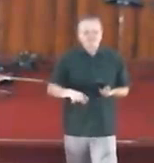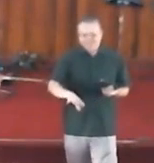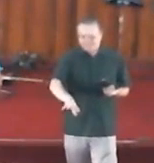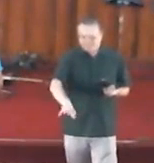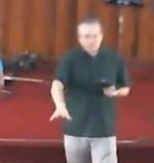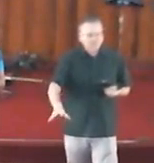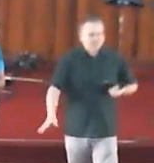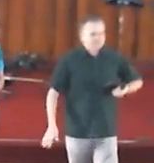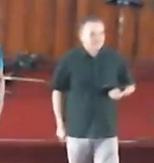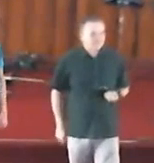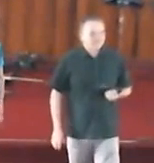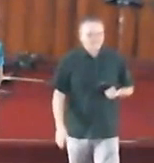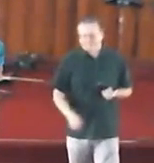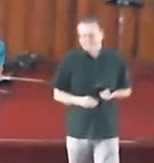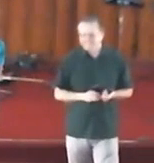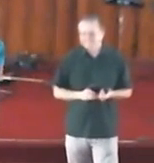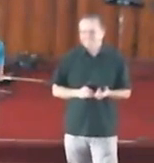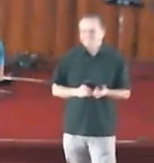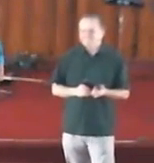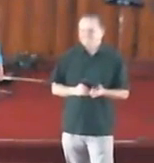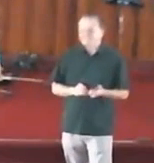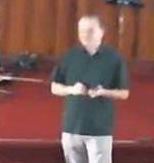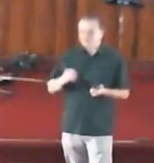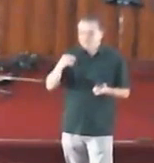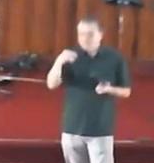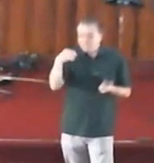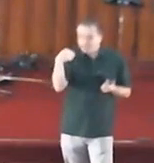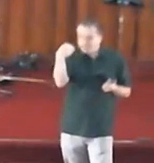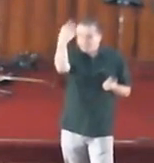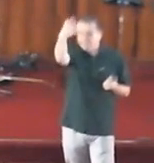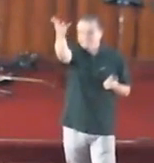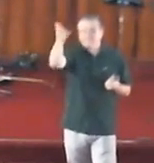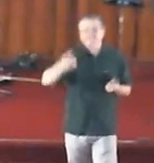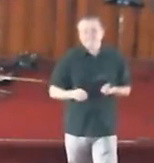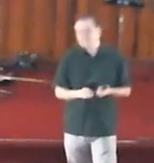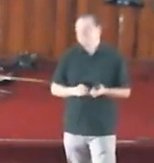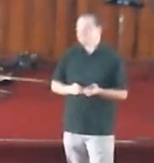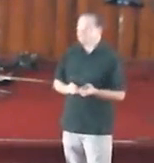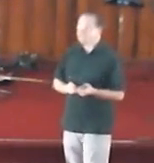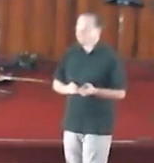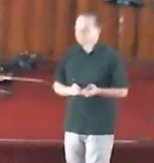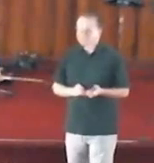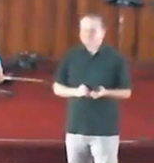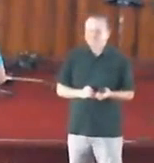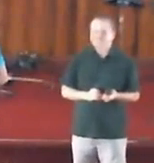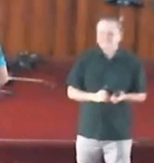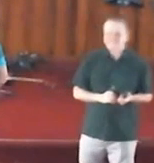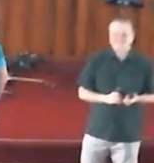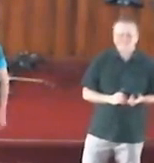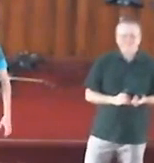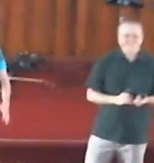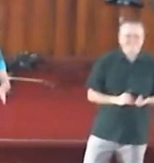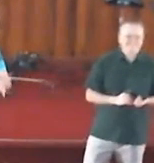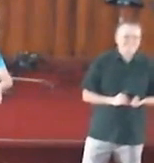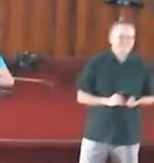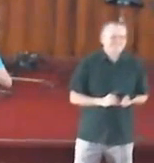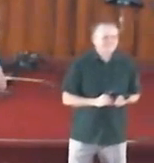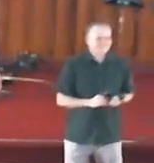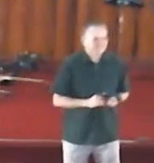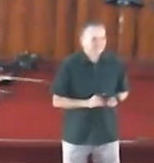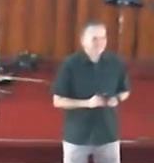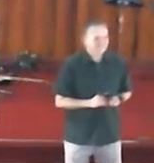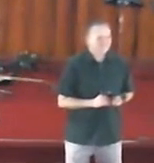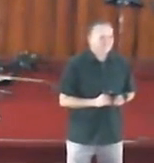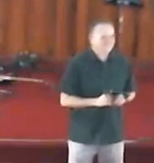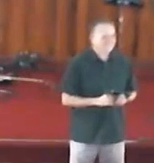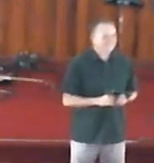hacer las primeras baterías y conocer acerca de la electricidad. When Benjamin Franklin was trying to make some of the